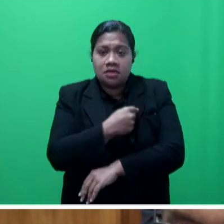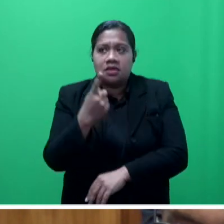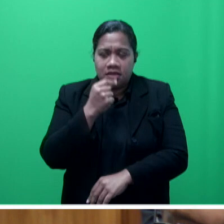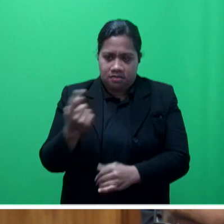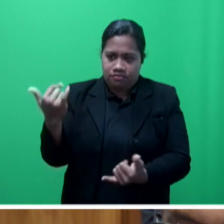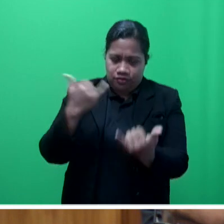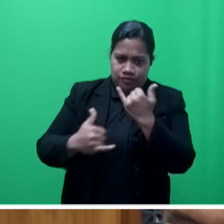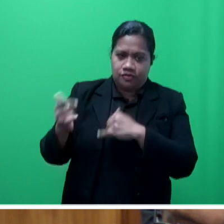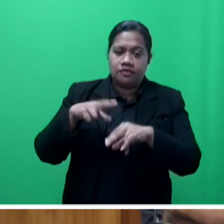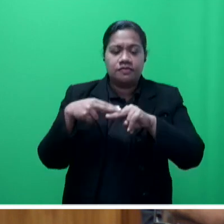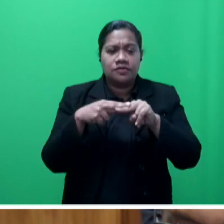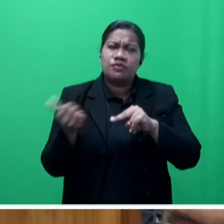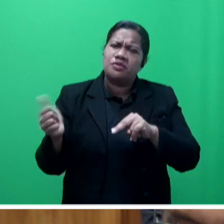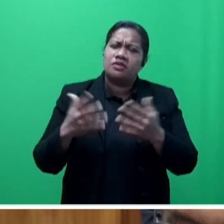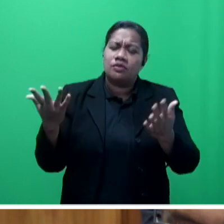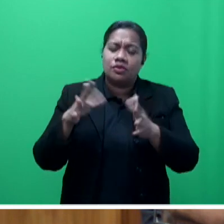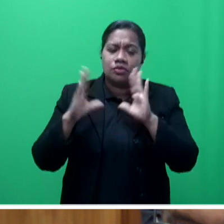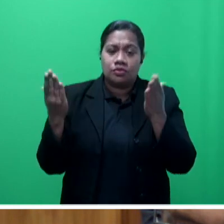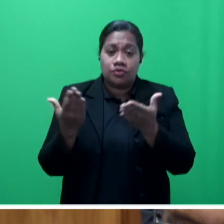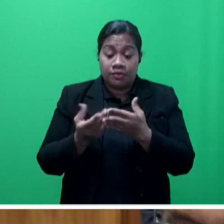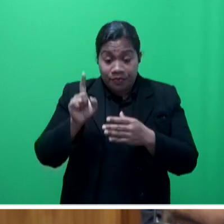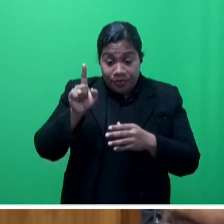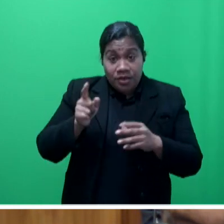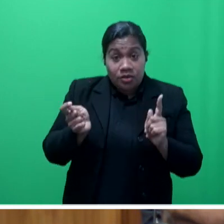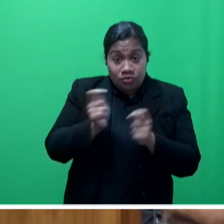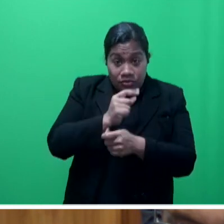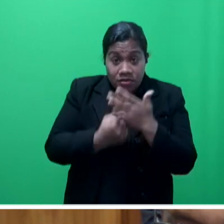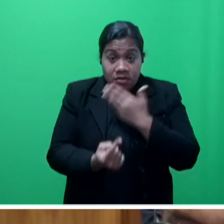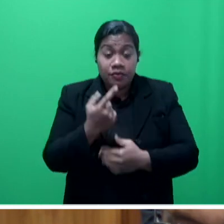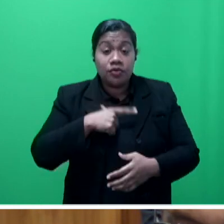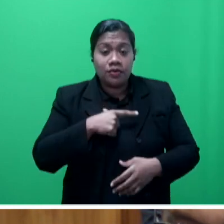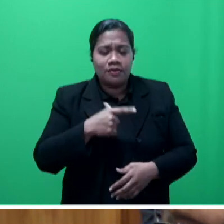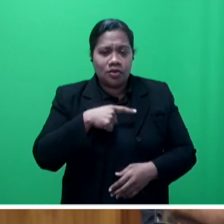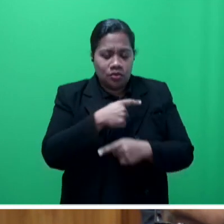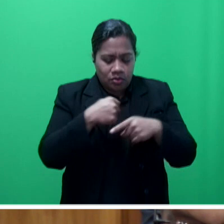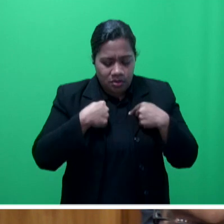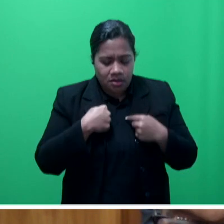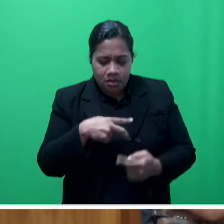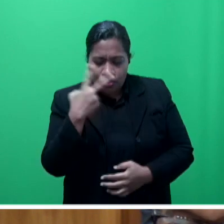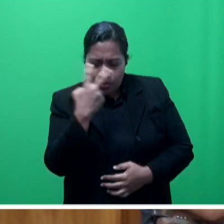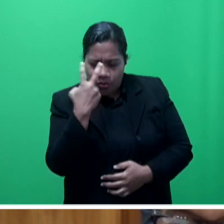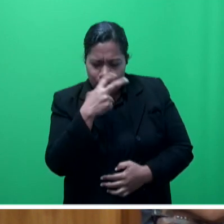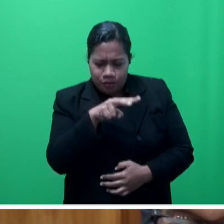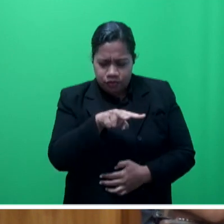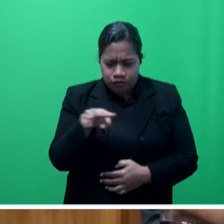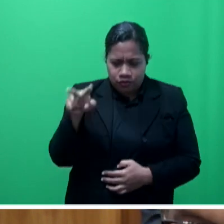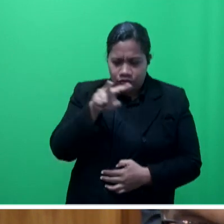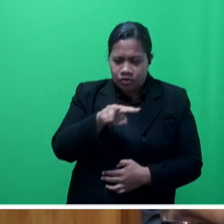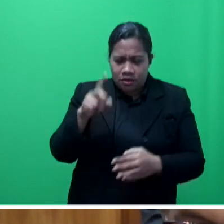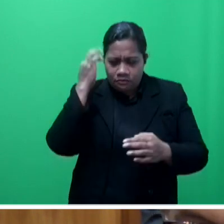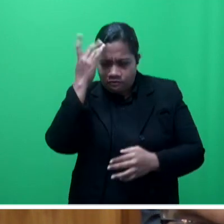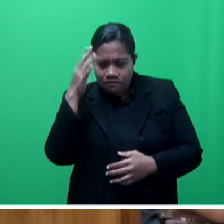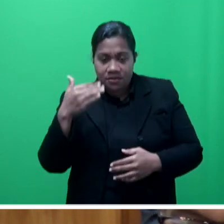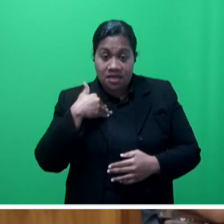Mr. Speaker, so these changes were only possible because we actually closely monitored and considered the health risks and mapped